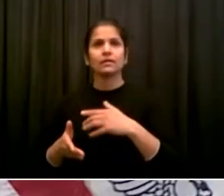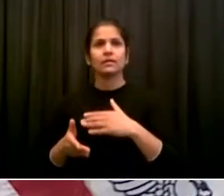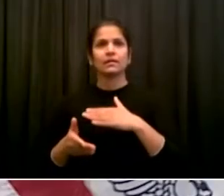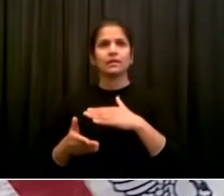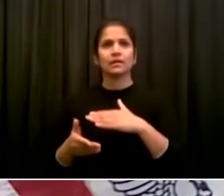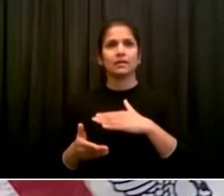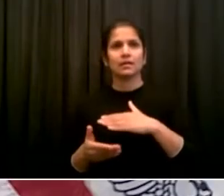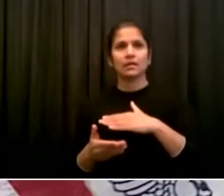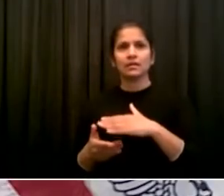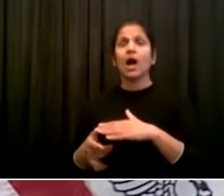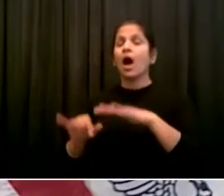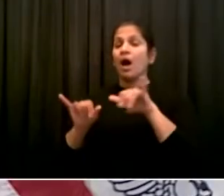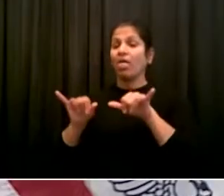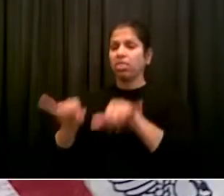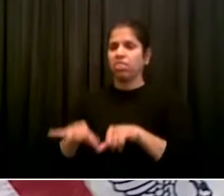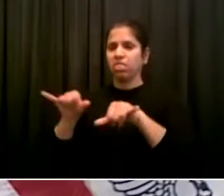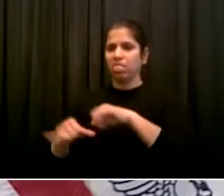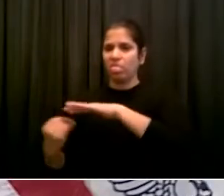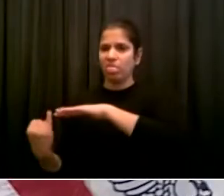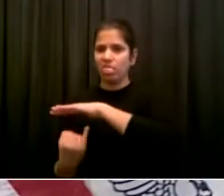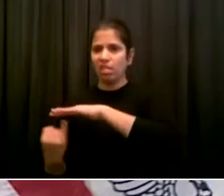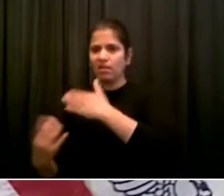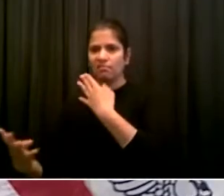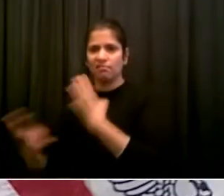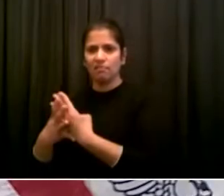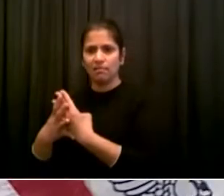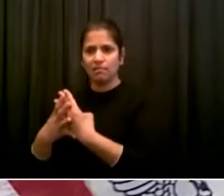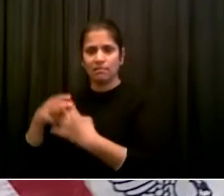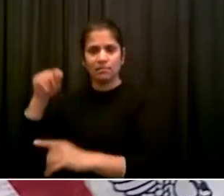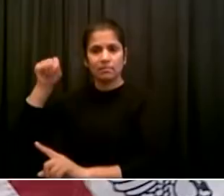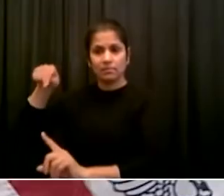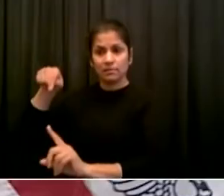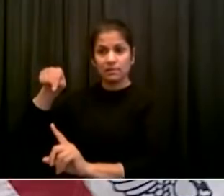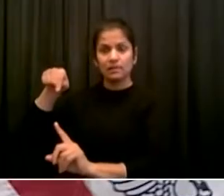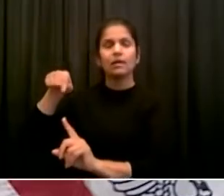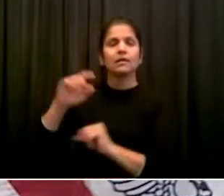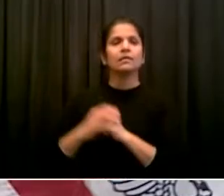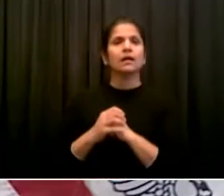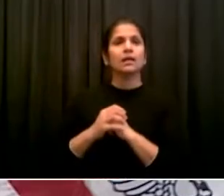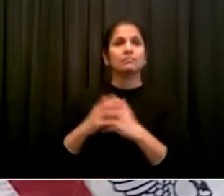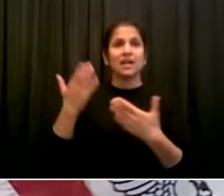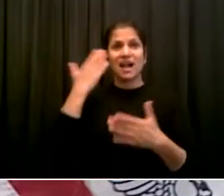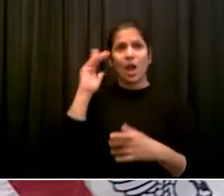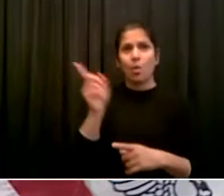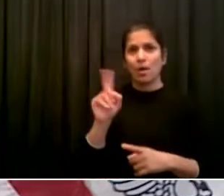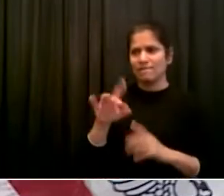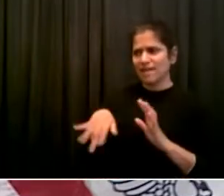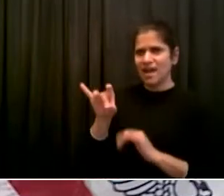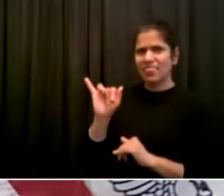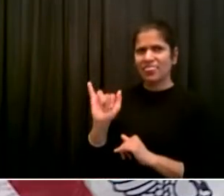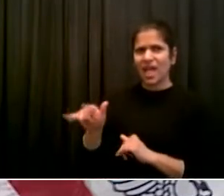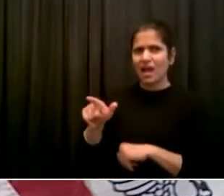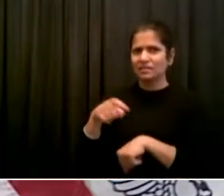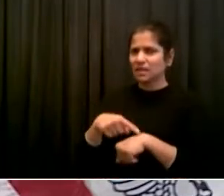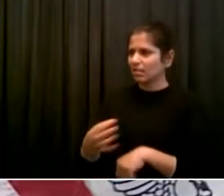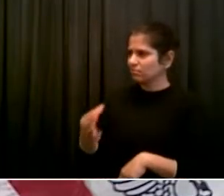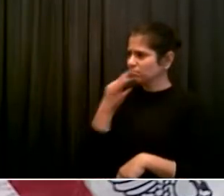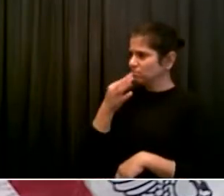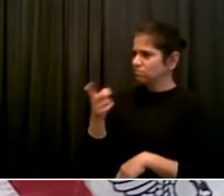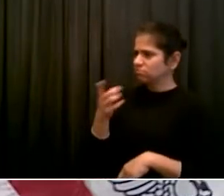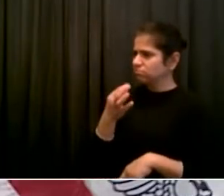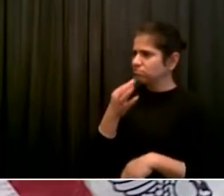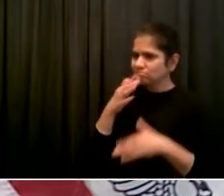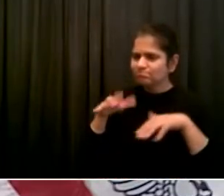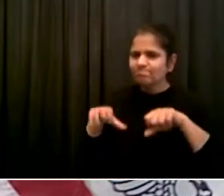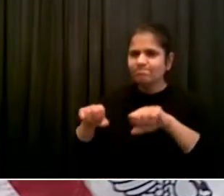Corrections. Again, I don't know where she finds the time, but I'm very glad she did. This effort, Jennifer,